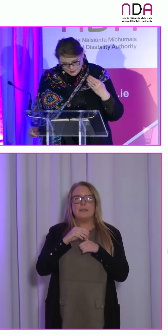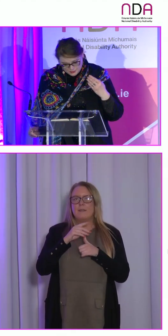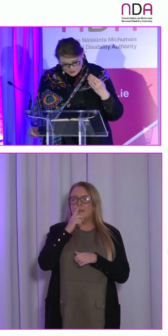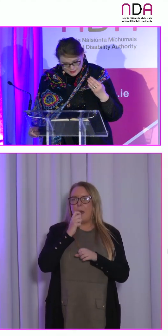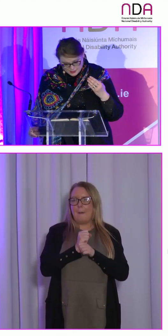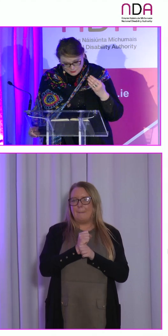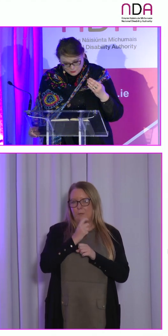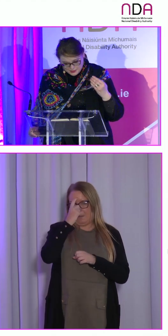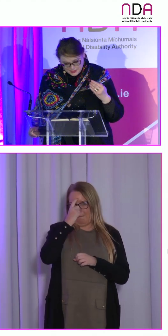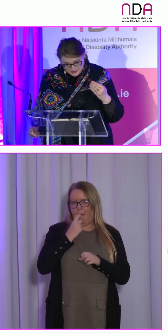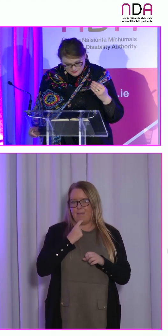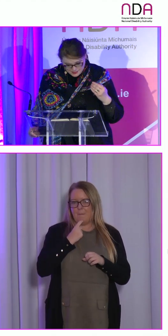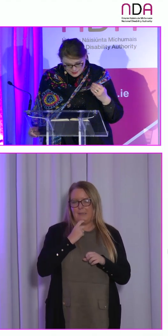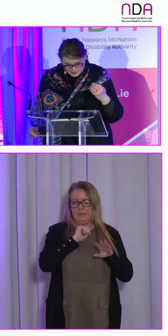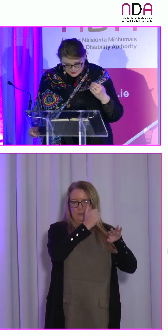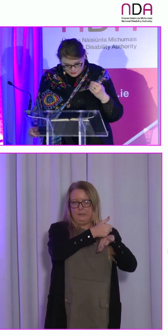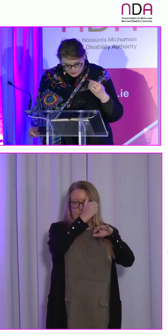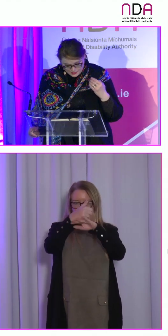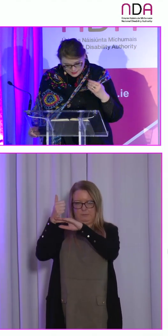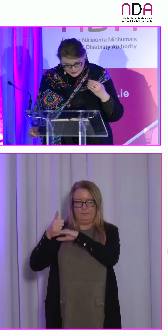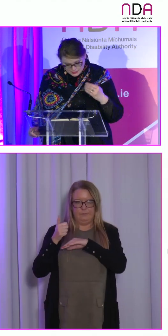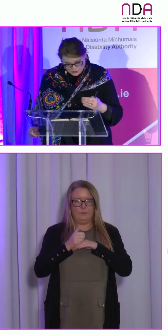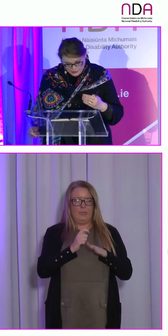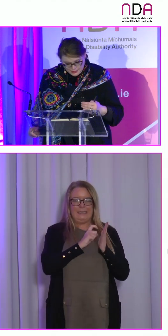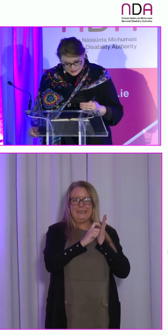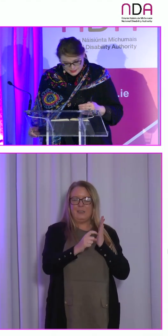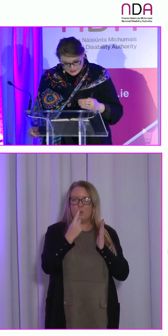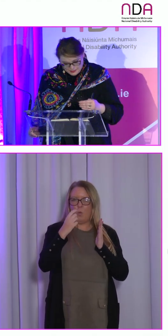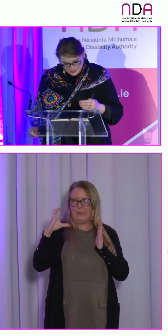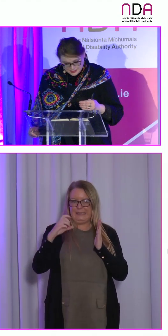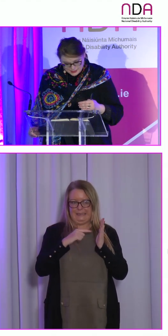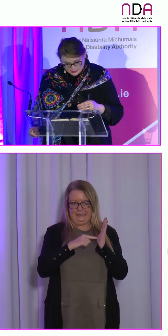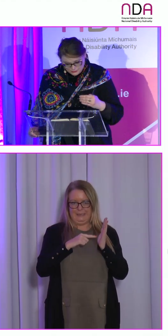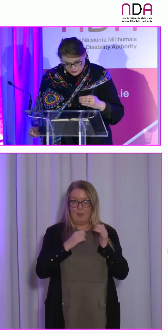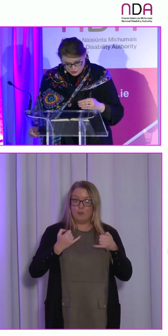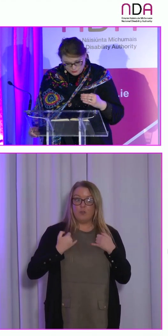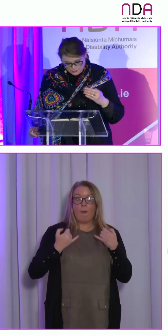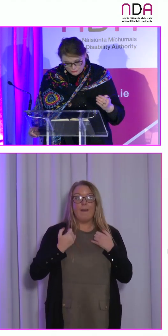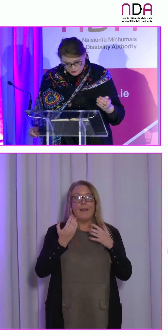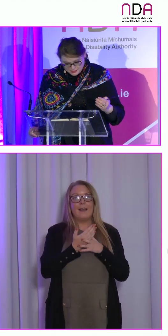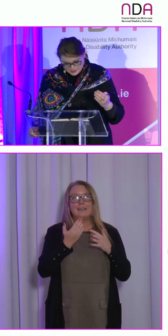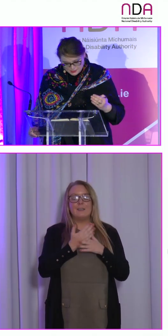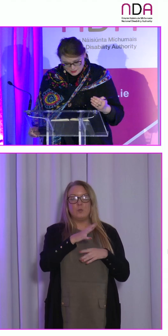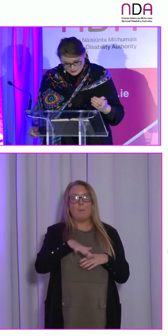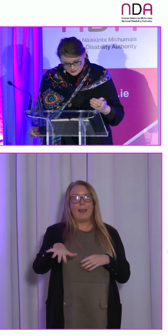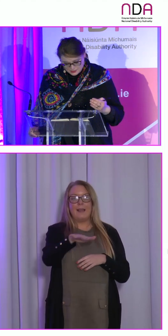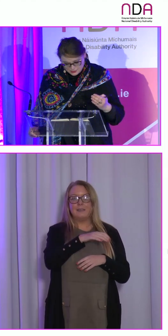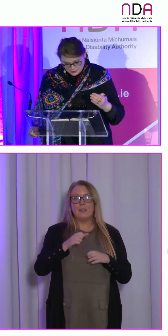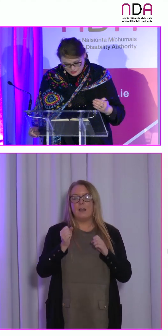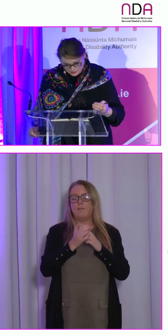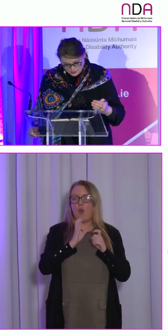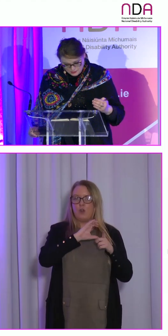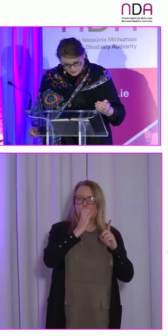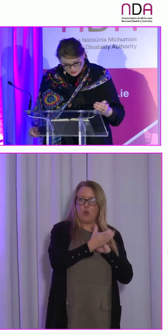monuments under Section 1C. So it's to enjoy access to places for cultural performances or services such